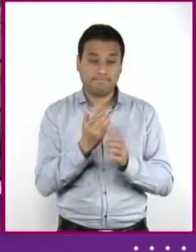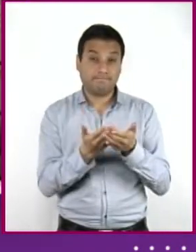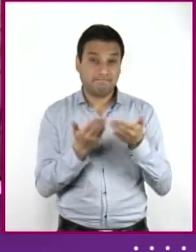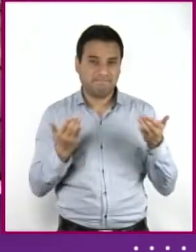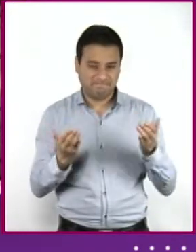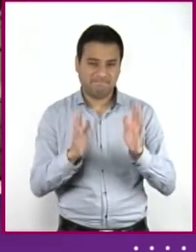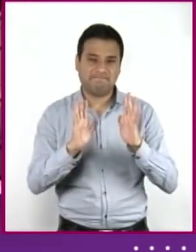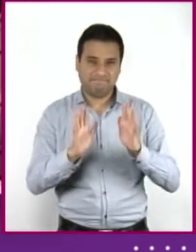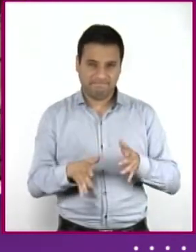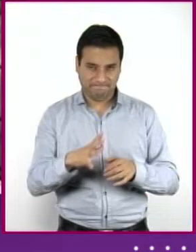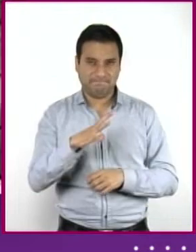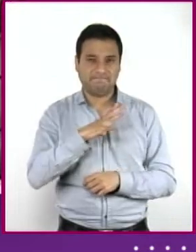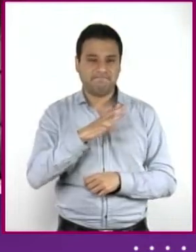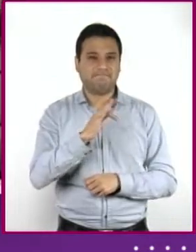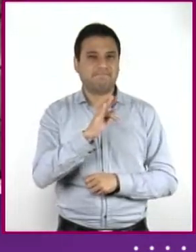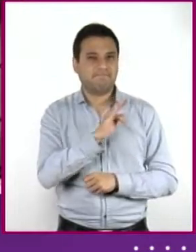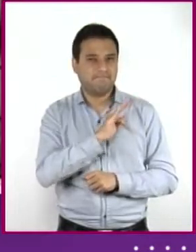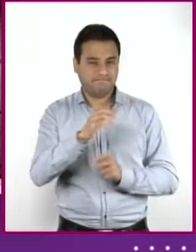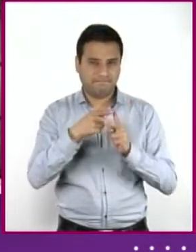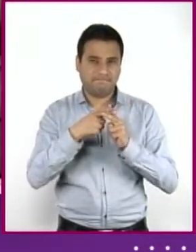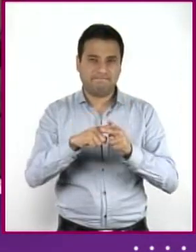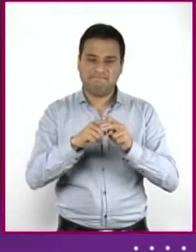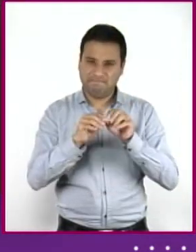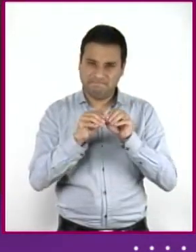go on the air. Oh.